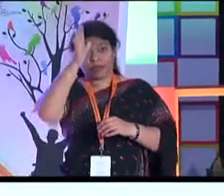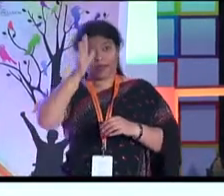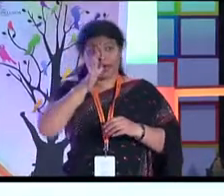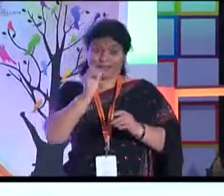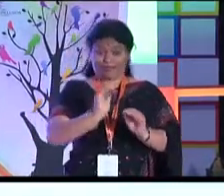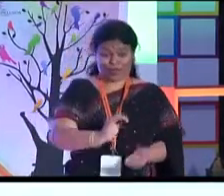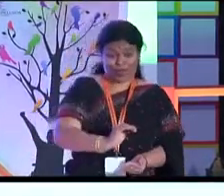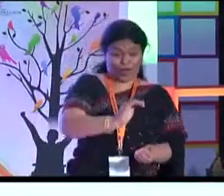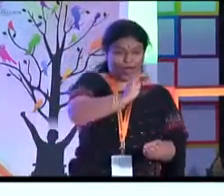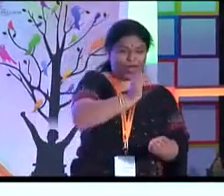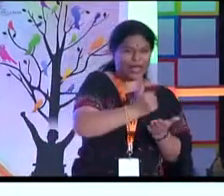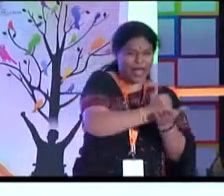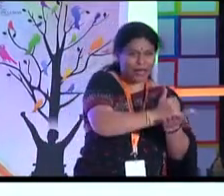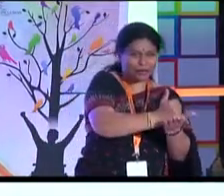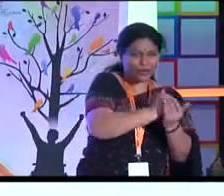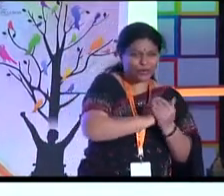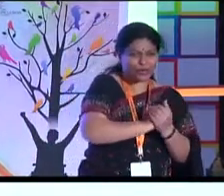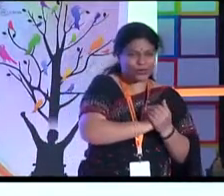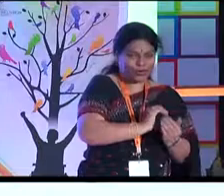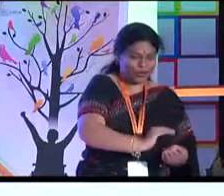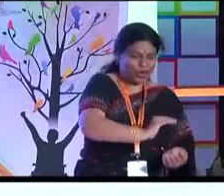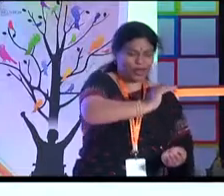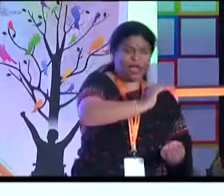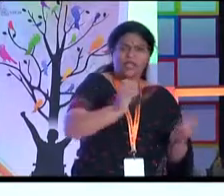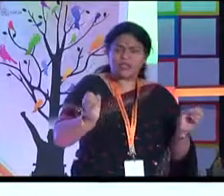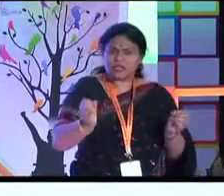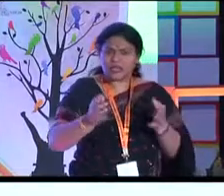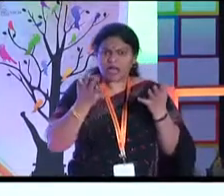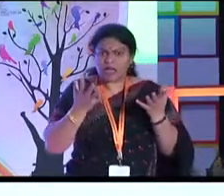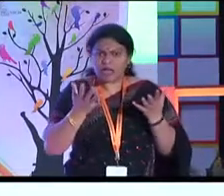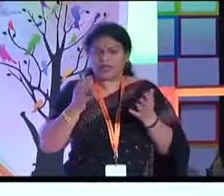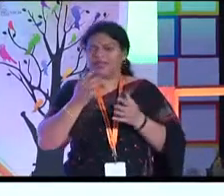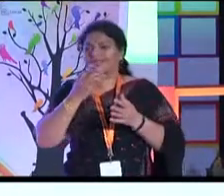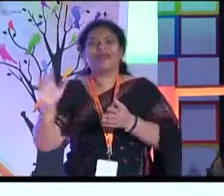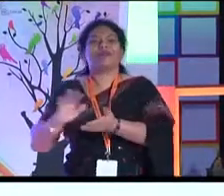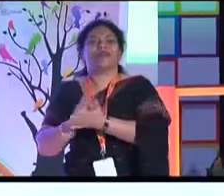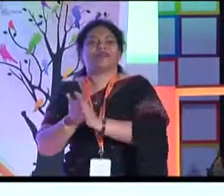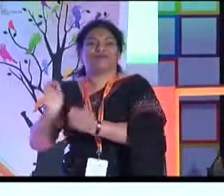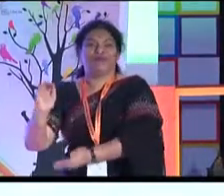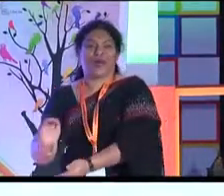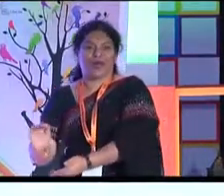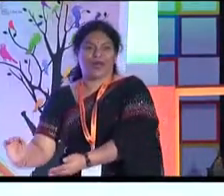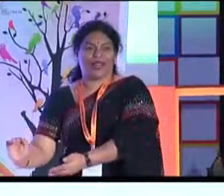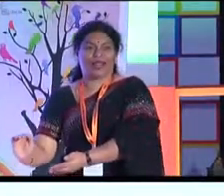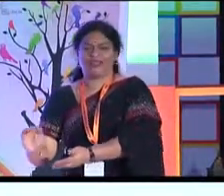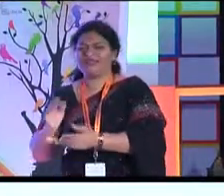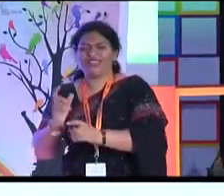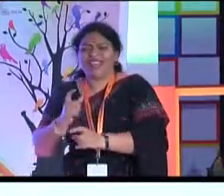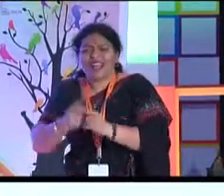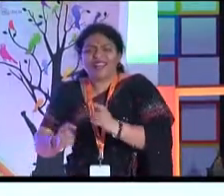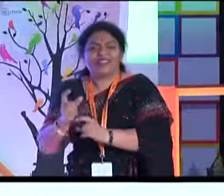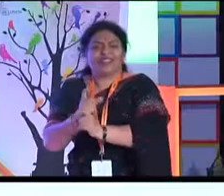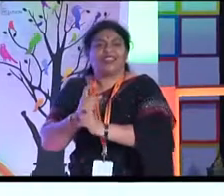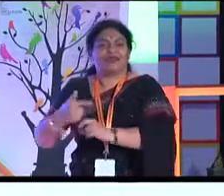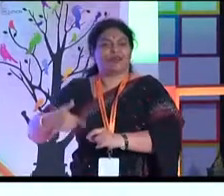of you from when you were a child, and suddenly they become child. They can't take care of